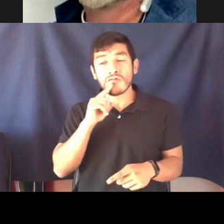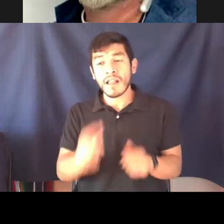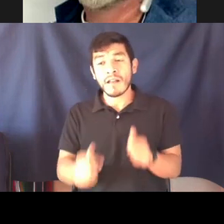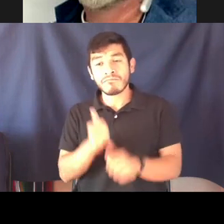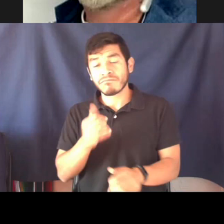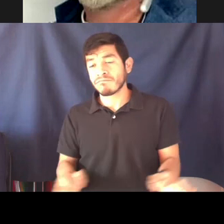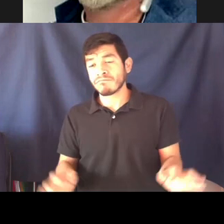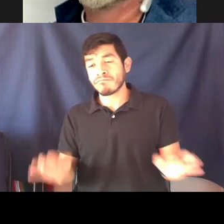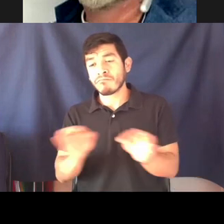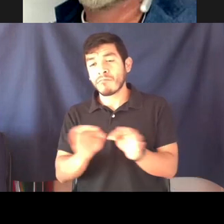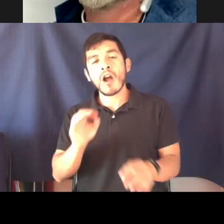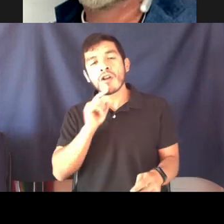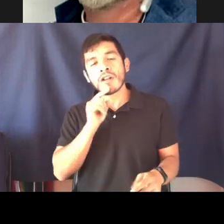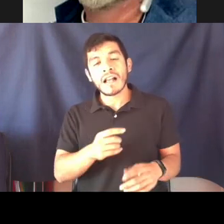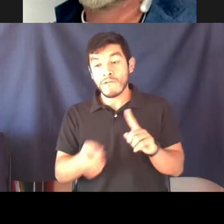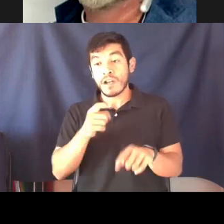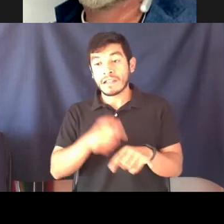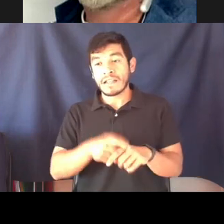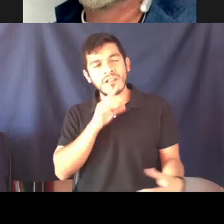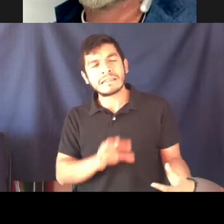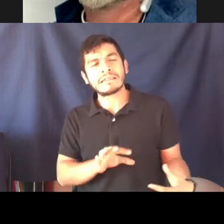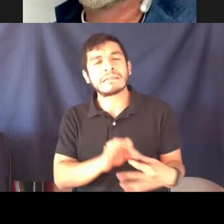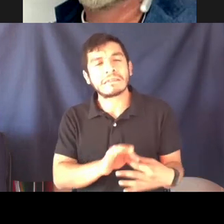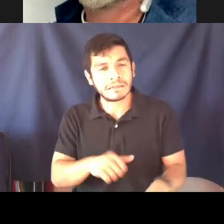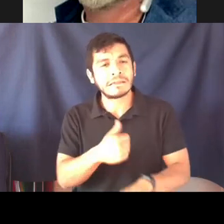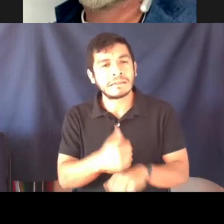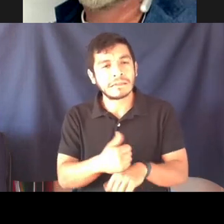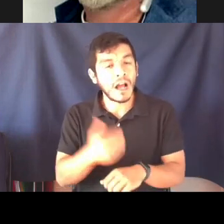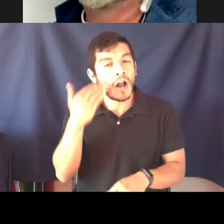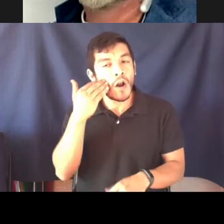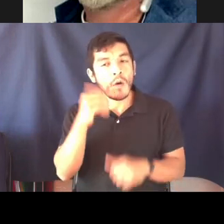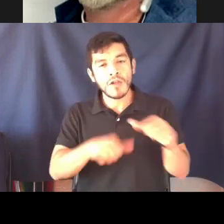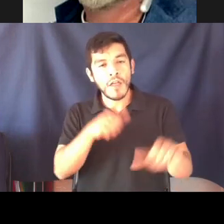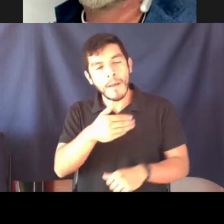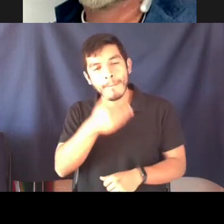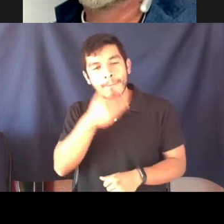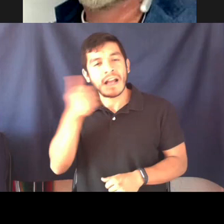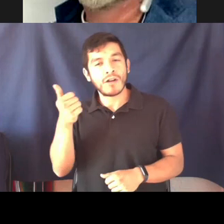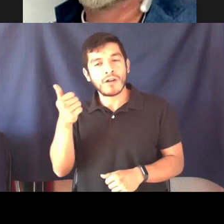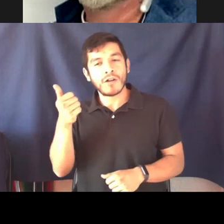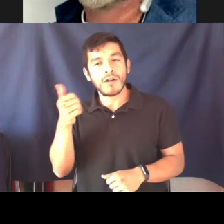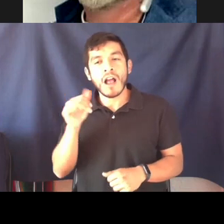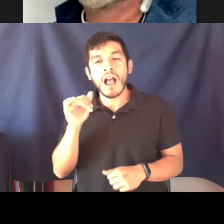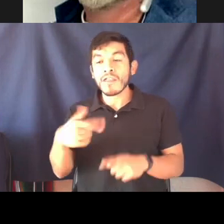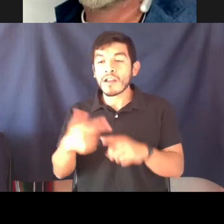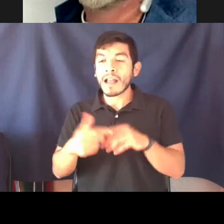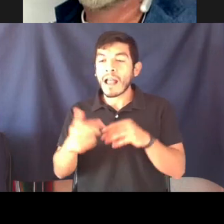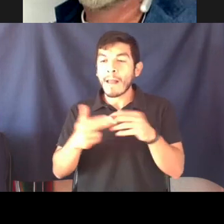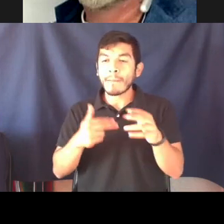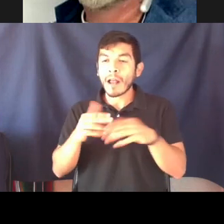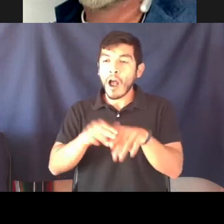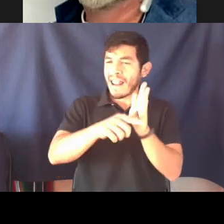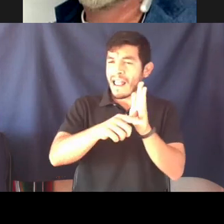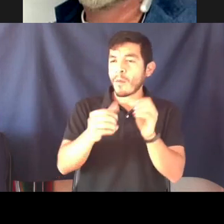establishing that base so that you can then build on that with some more focused work. A lot in the